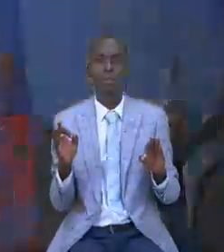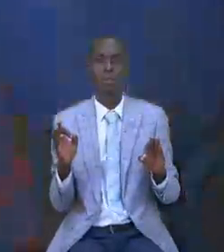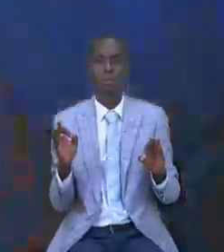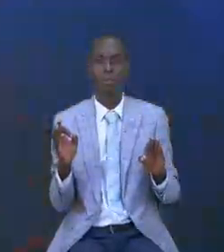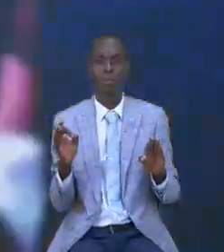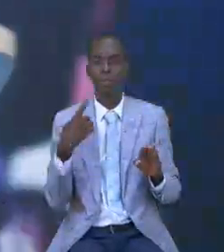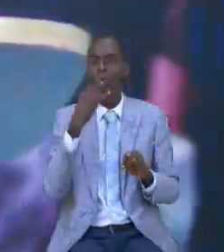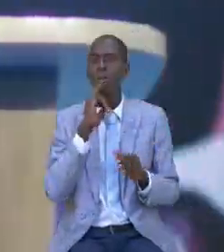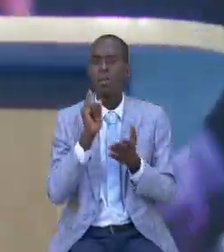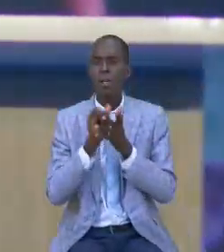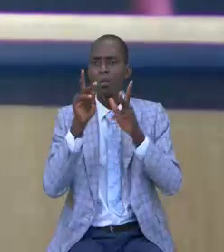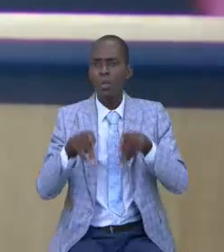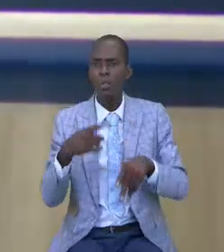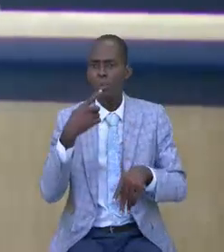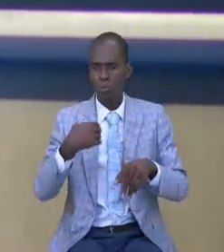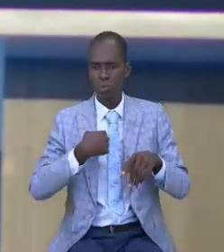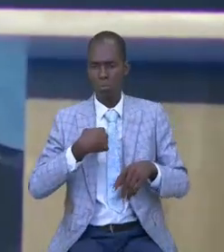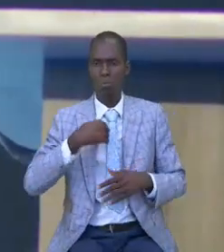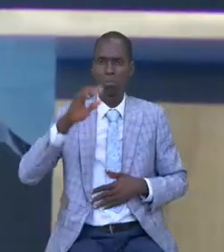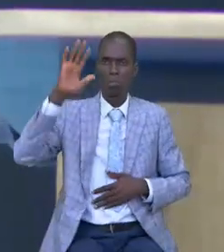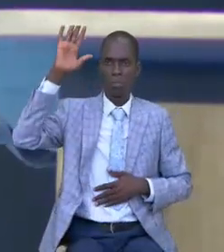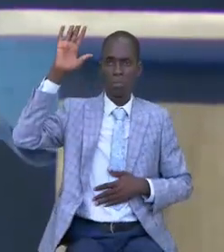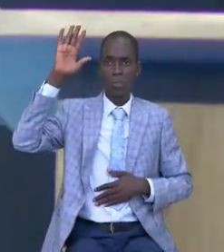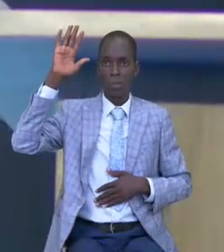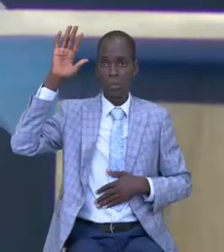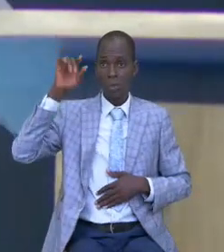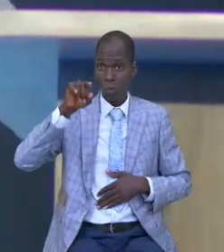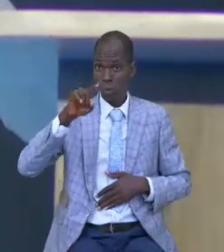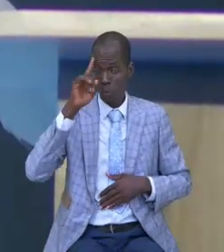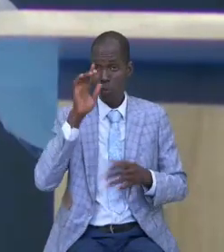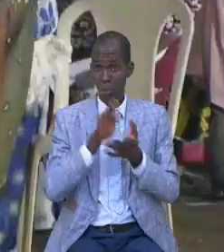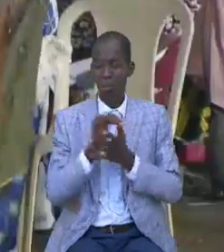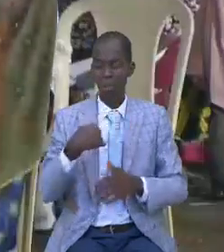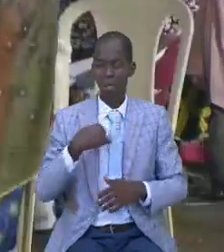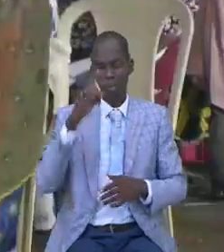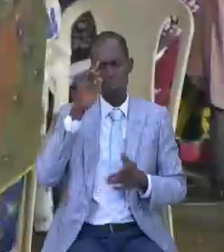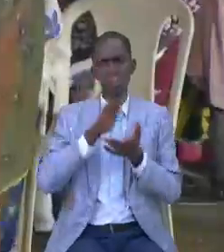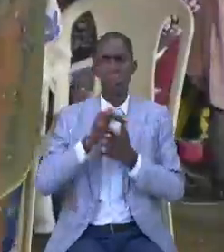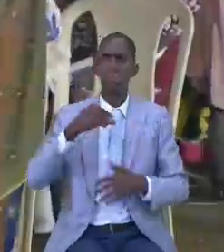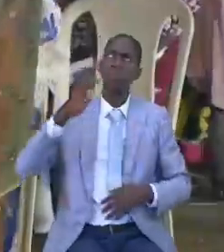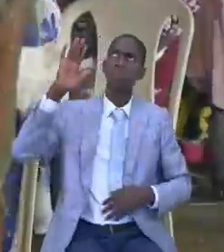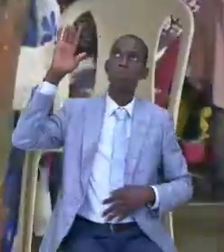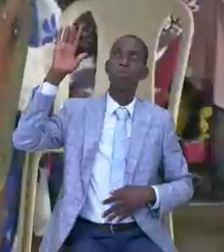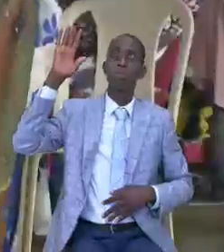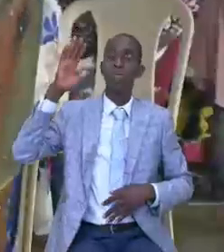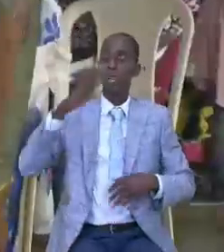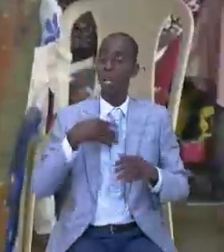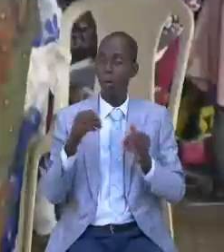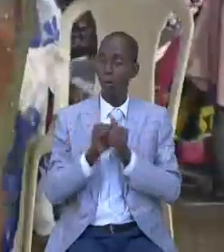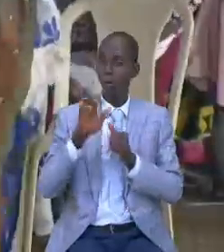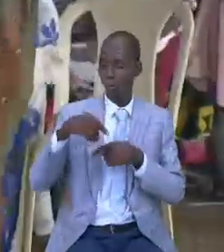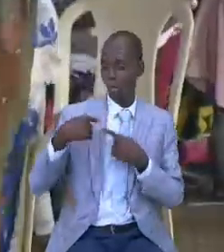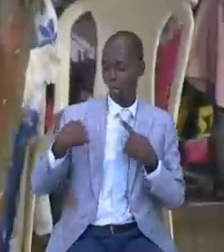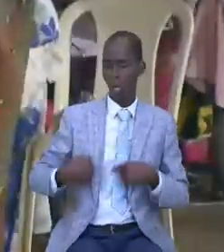Amen. Who is that person? All he needs is that you raise up your hand and you believe. And with the heart, you